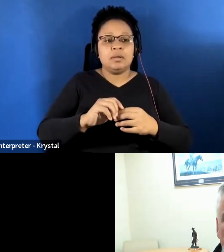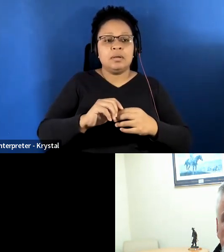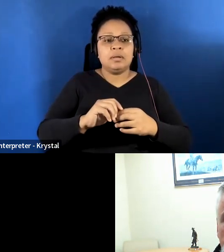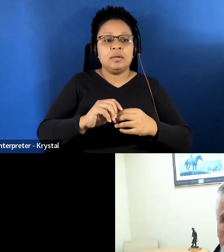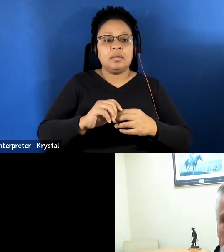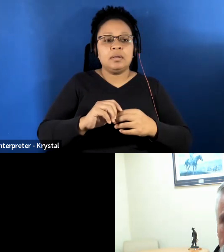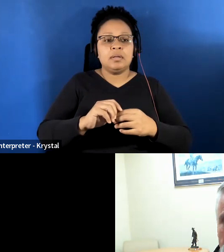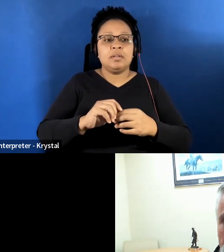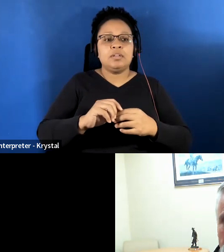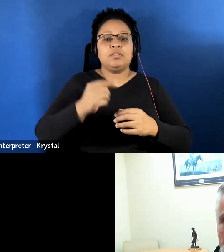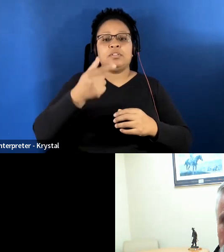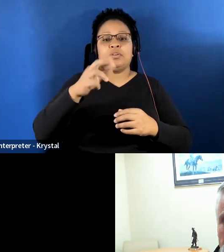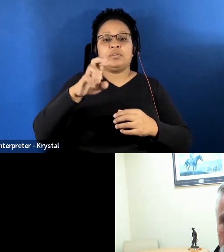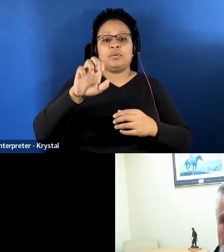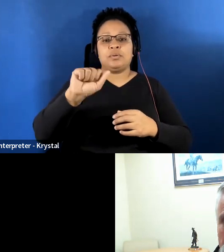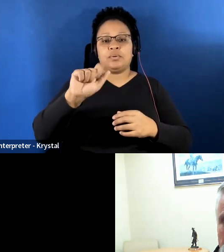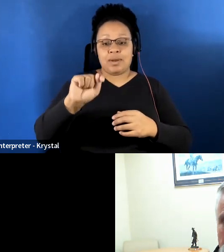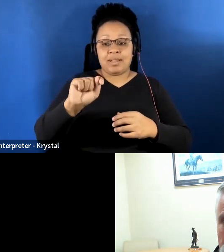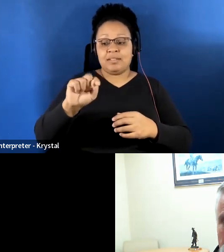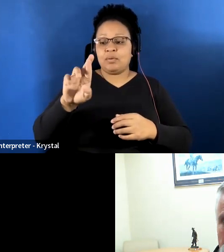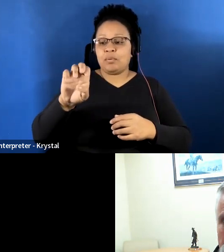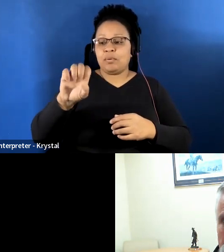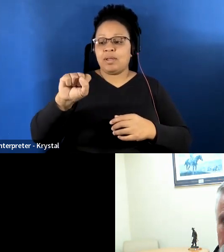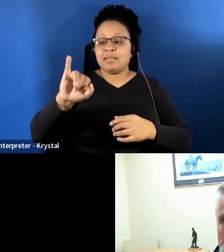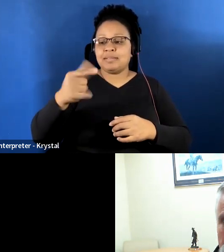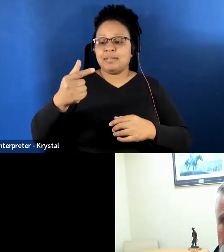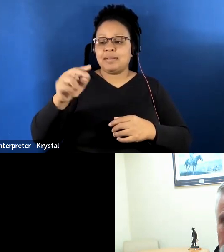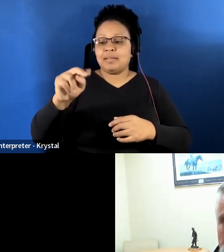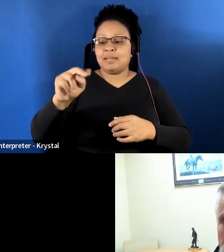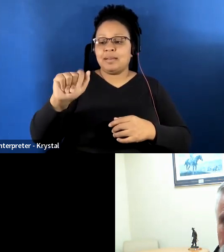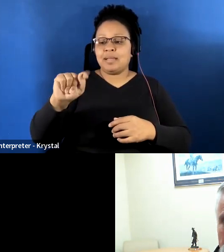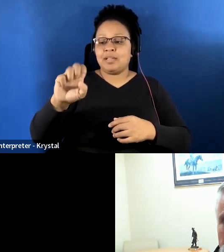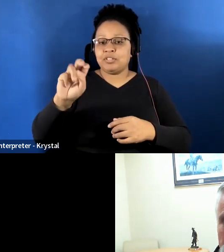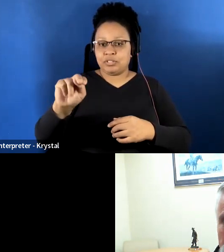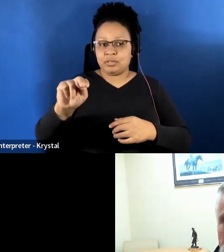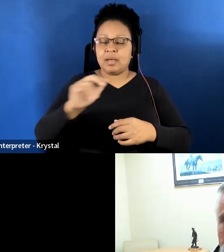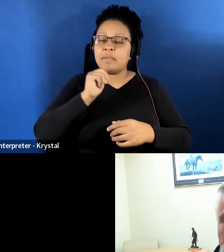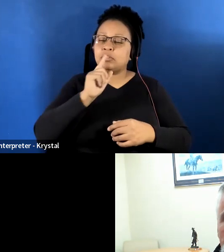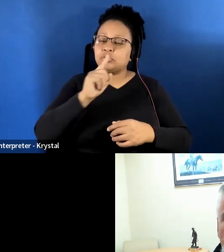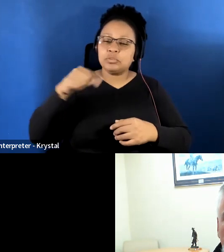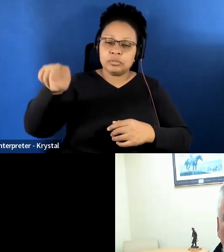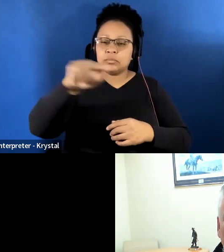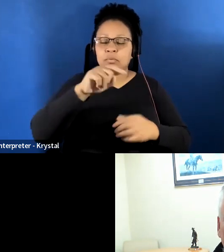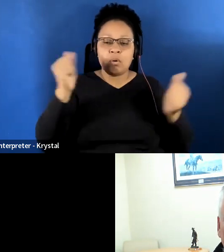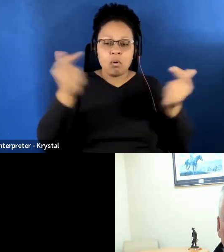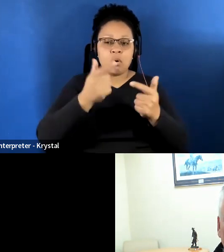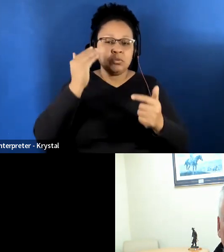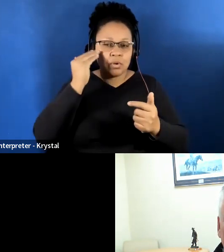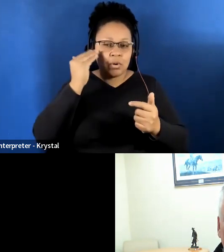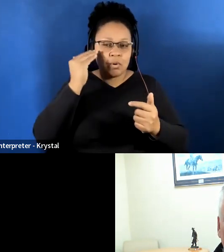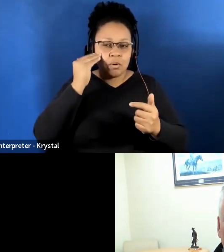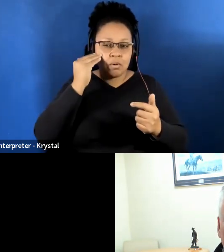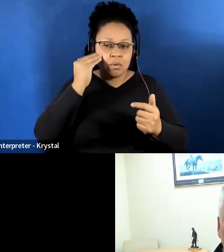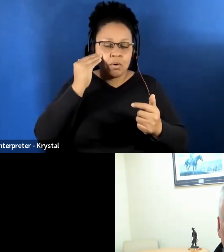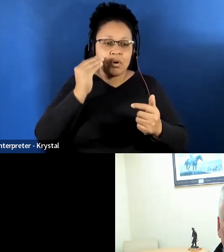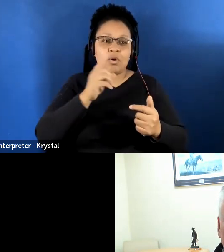Great Resignation. I'm not sure if this is a term everyone is familiar with, but